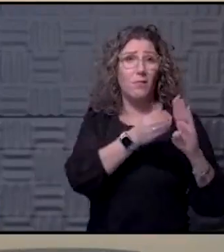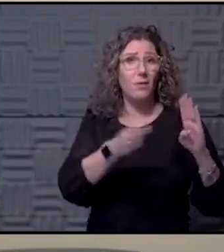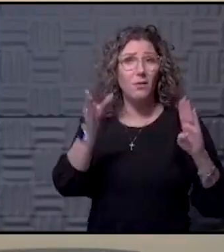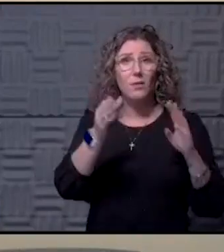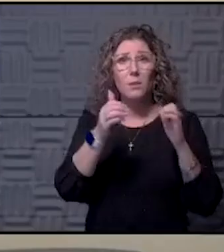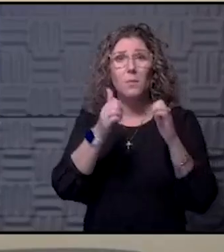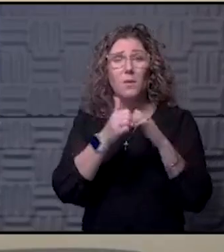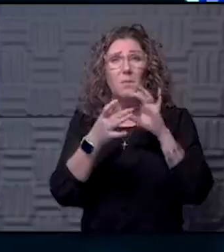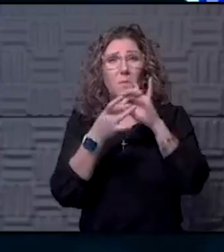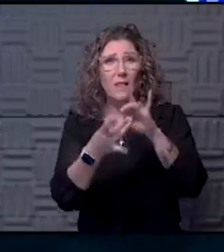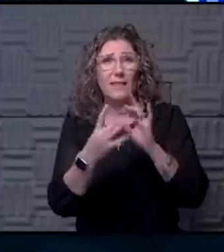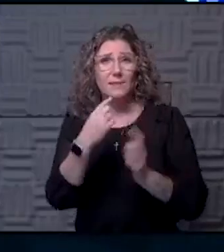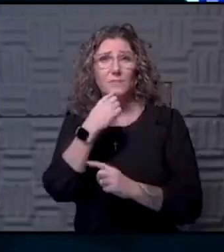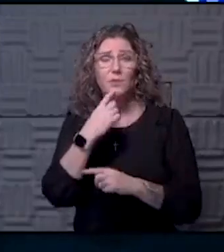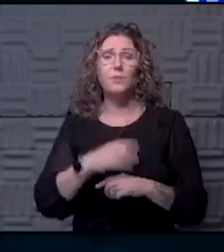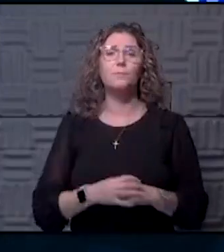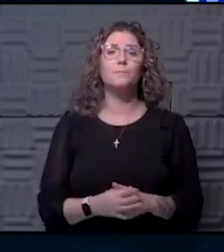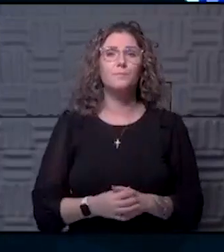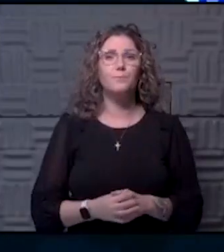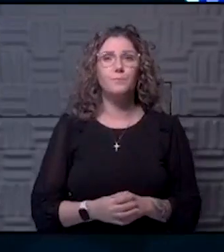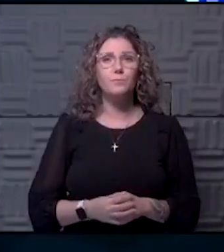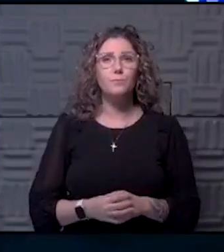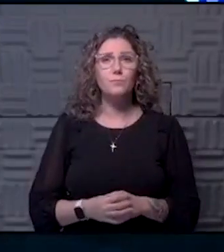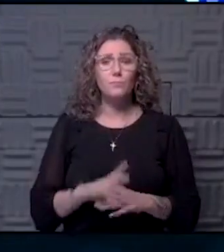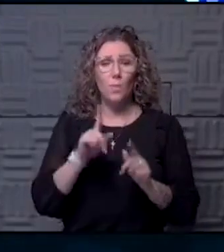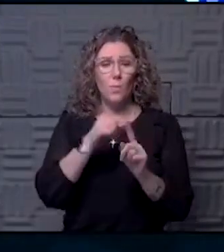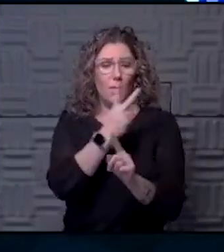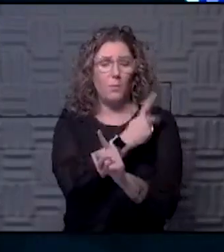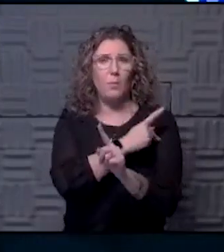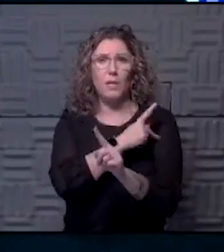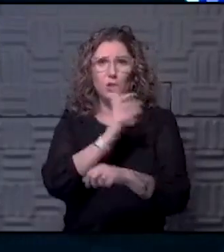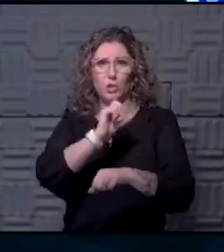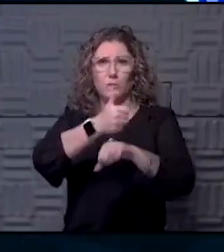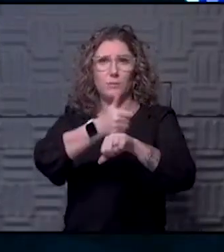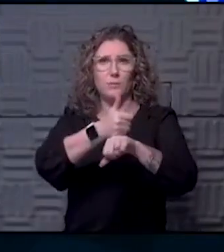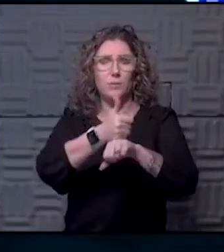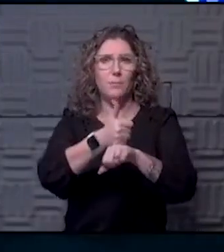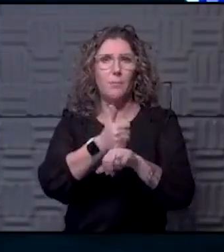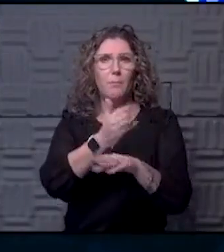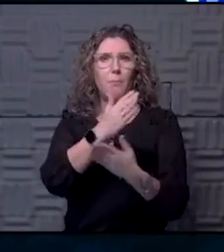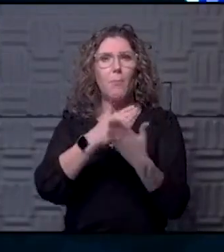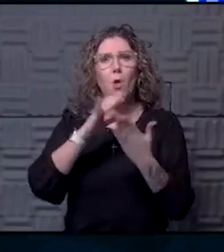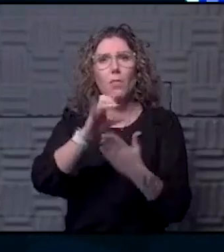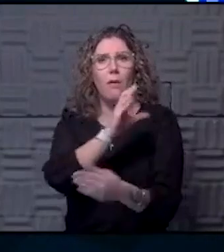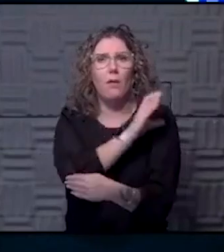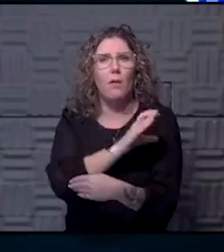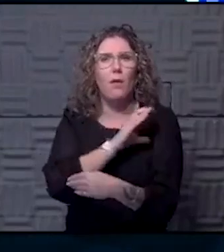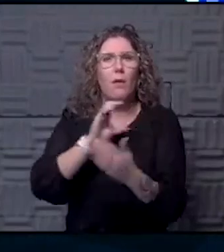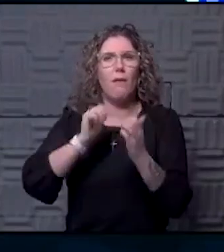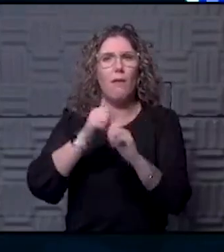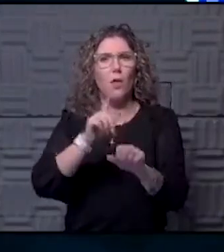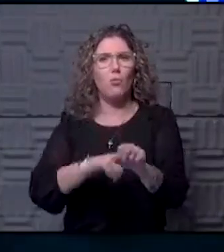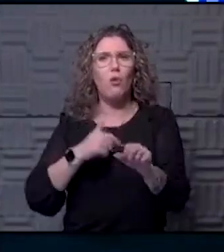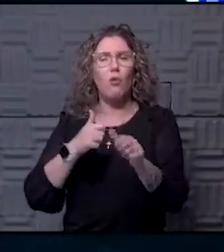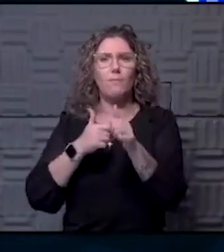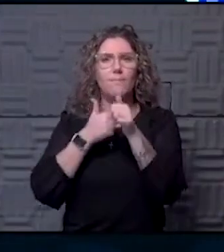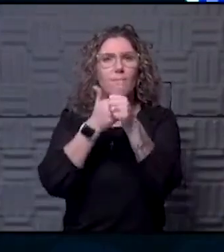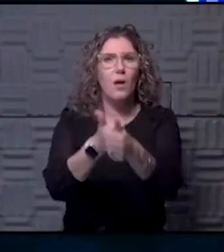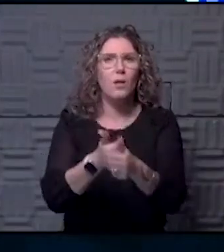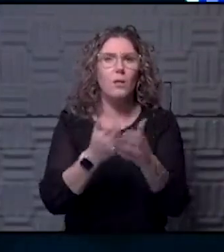of severity. And once patients are established as part of this clinic, how long can they expect to be followed? What's the sort